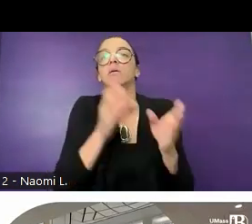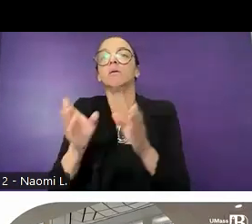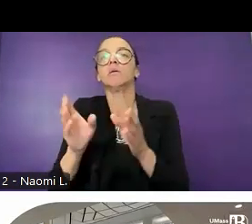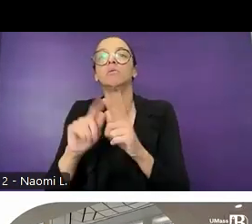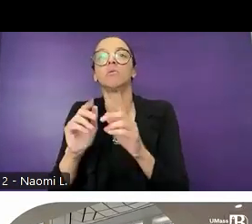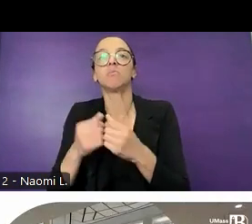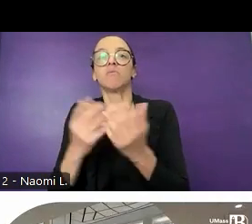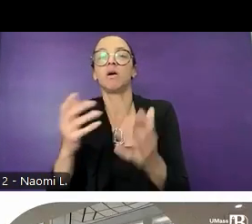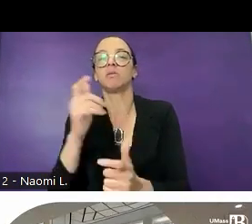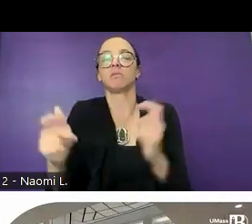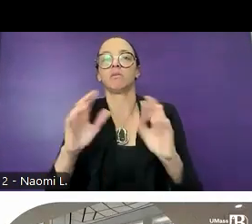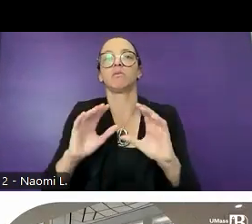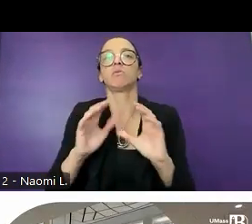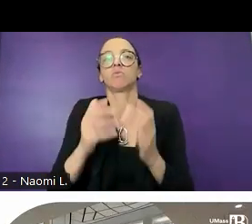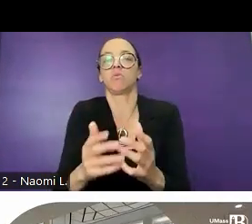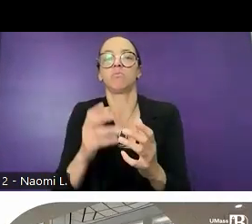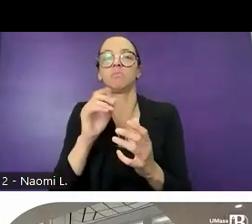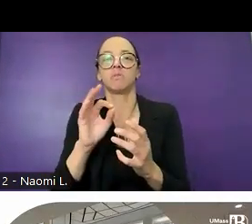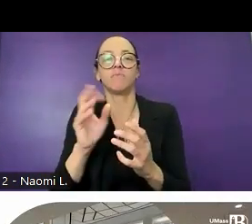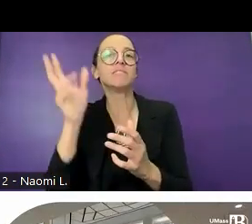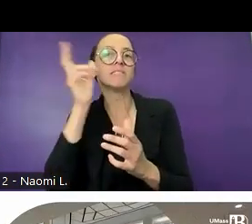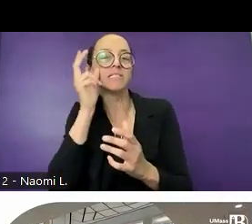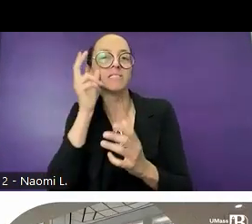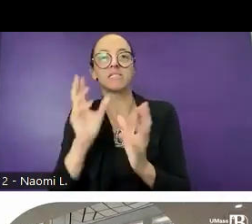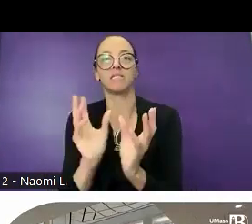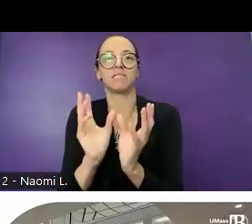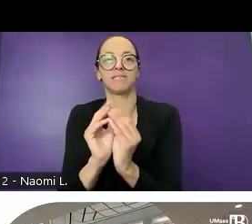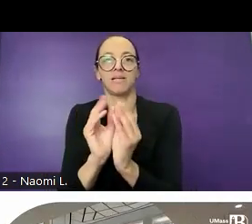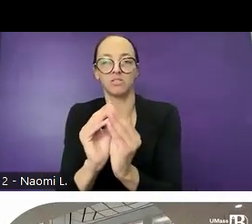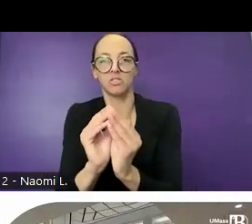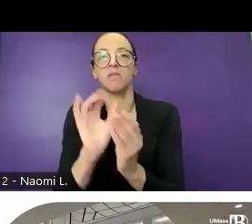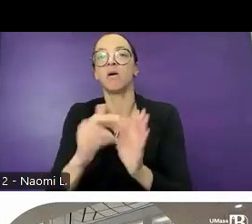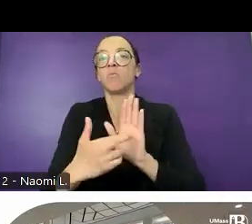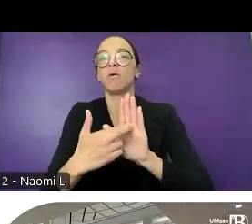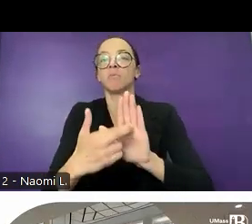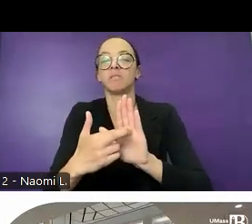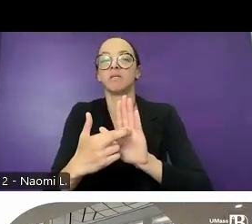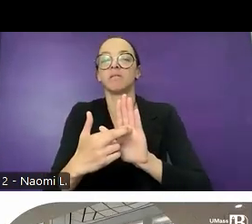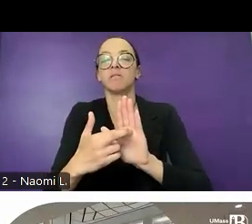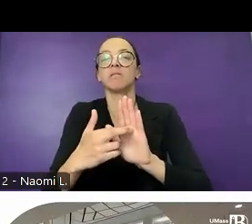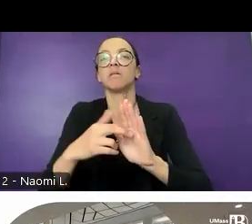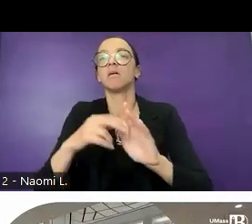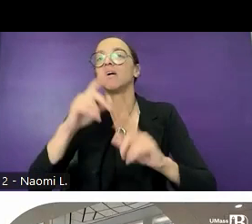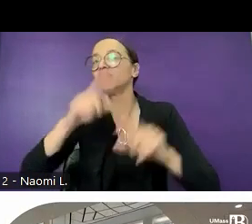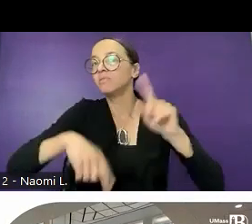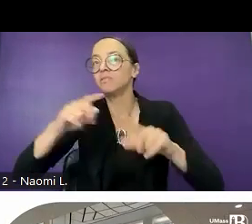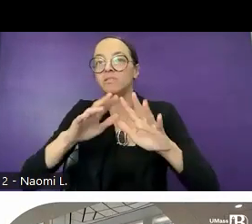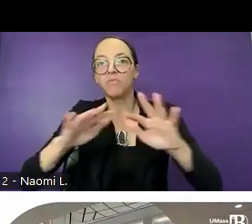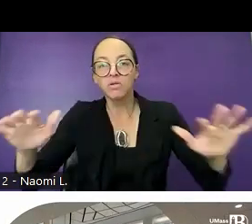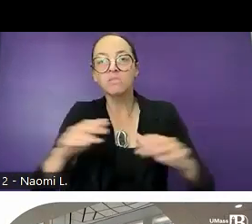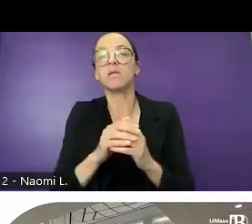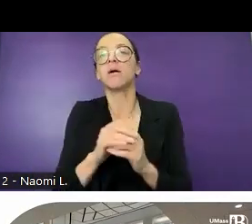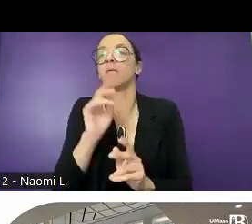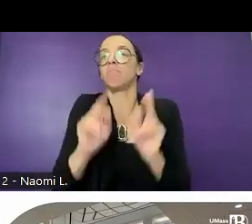sessions with communities representing diversity of California's population of older adults, people with disabilities,